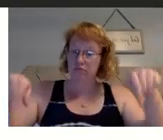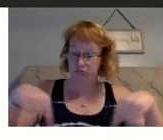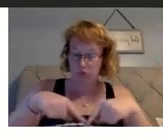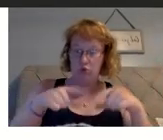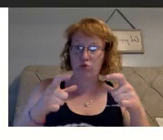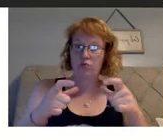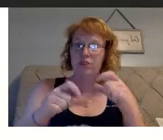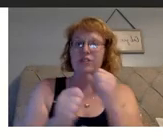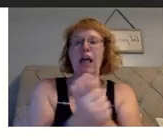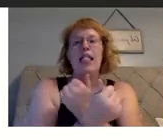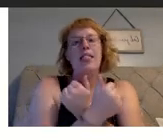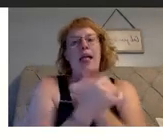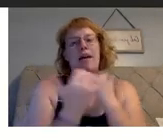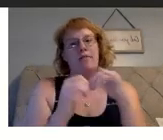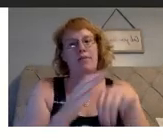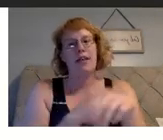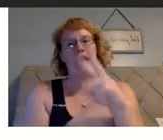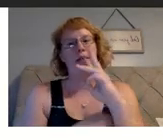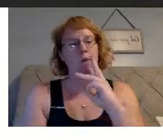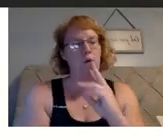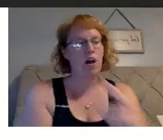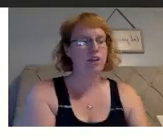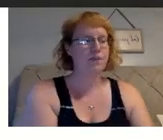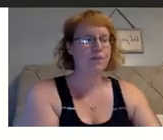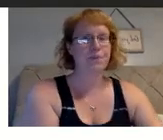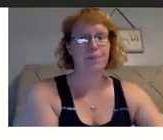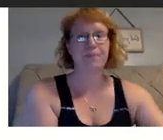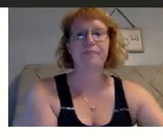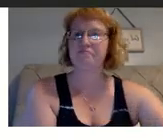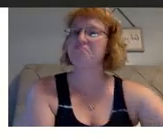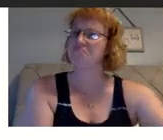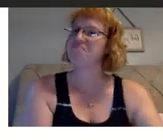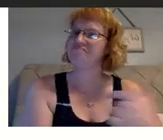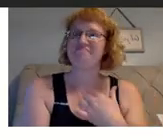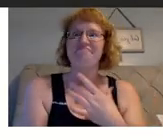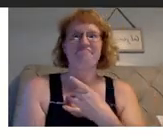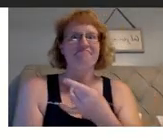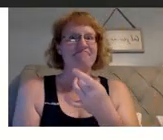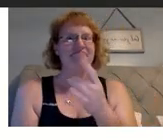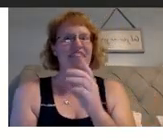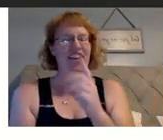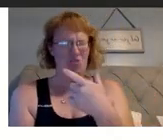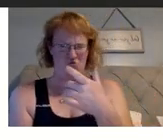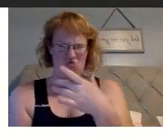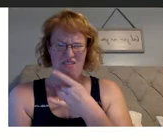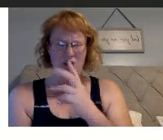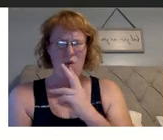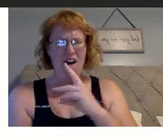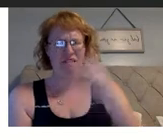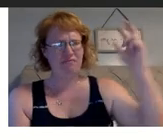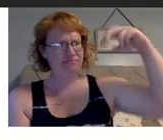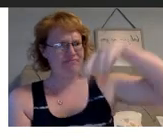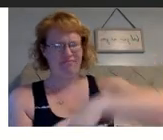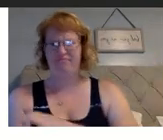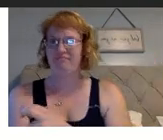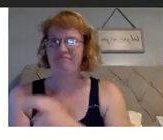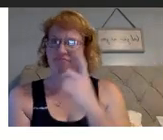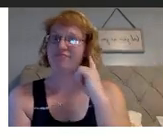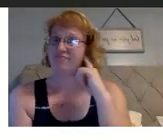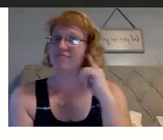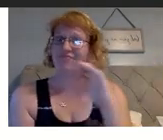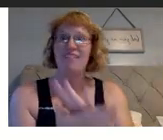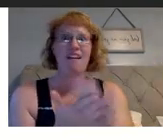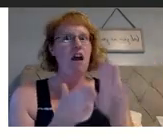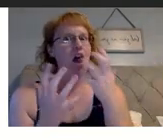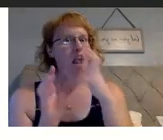Gwen loves to play in the water. Ooh, I like the water slide too. Do you guys like water slides? Sounds pretty nice with how